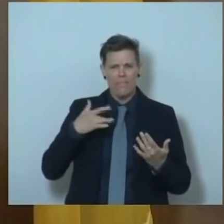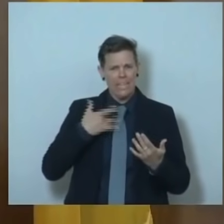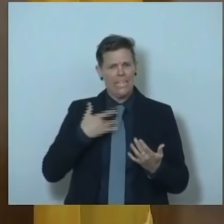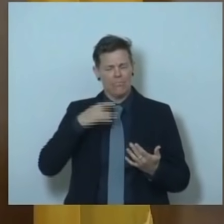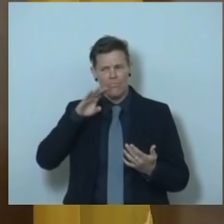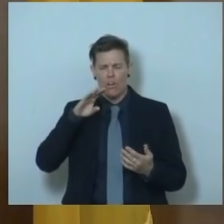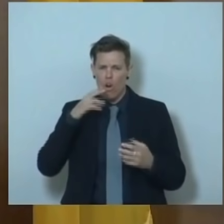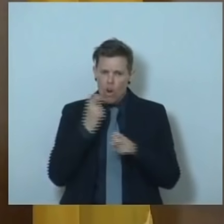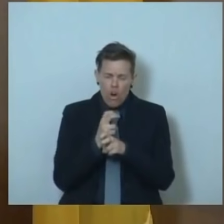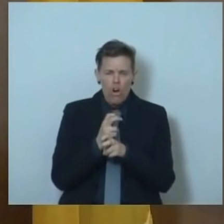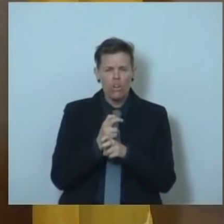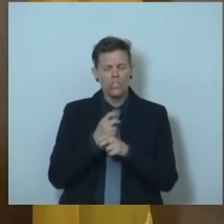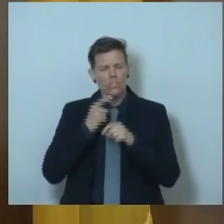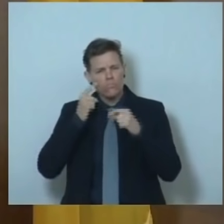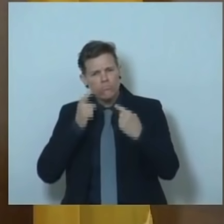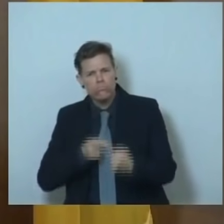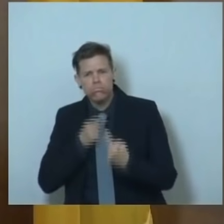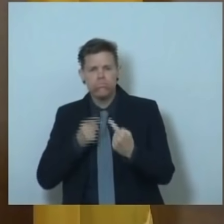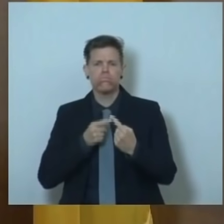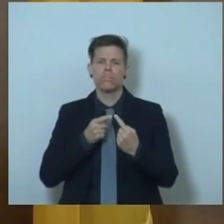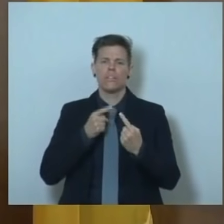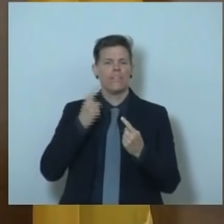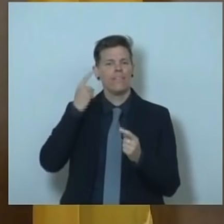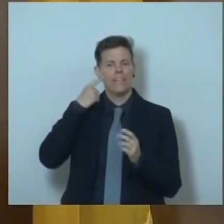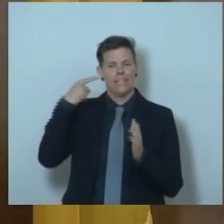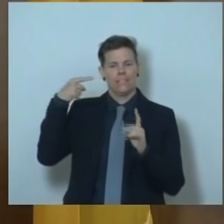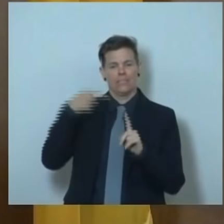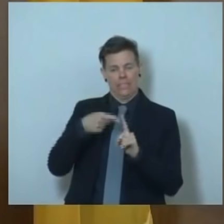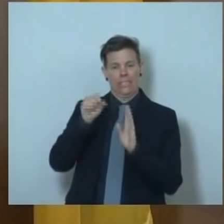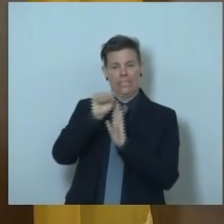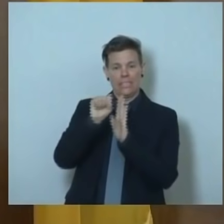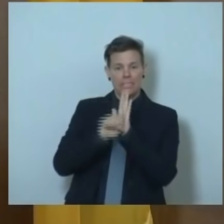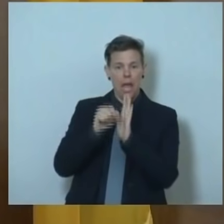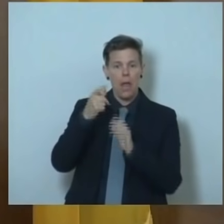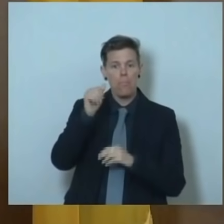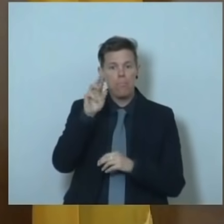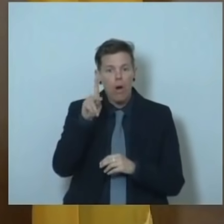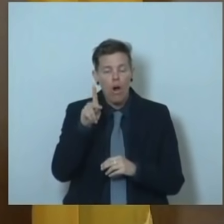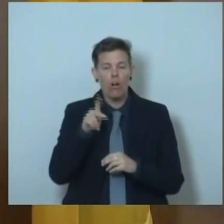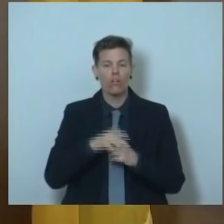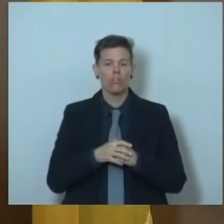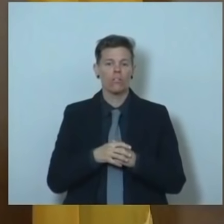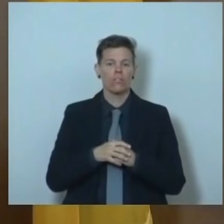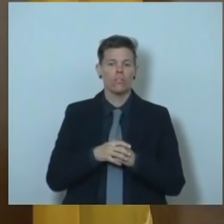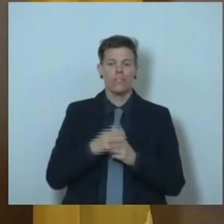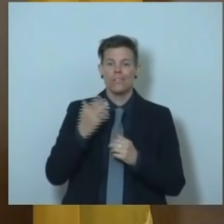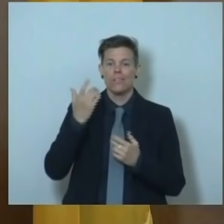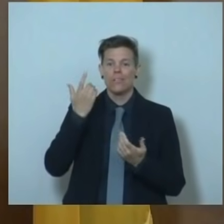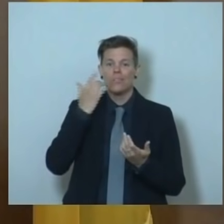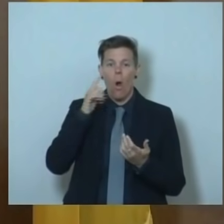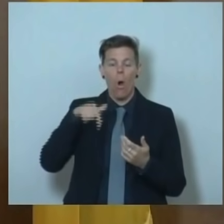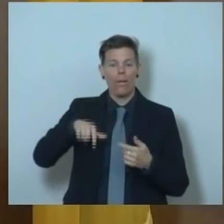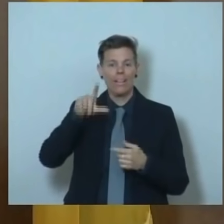parks, particularly, you know, we have a pretty short lake season if you're a boater.